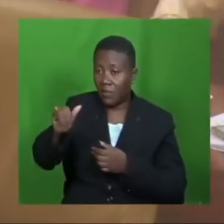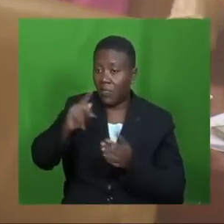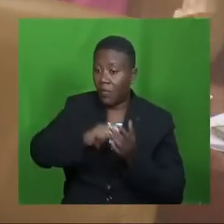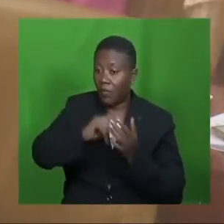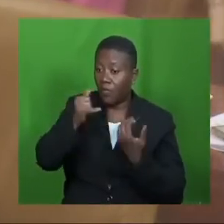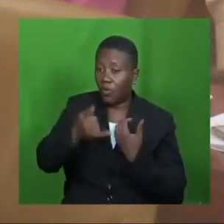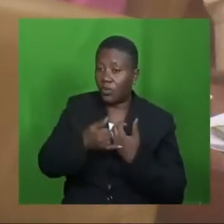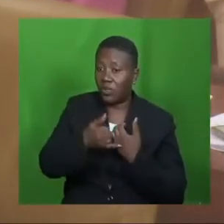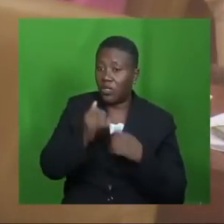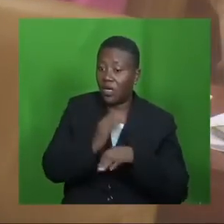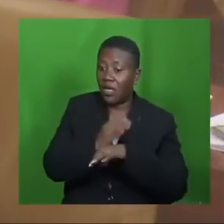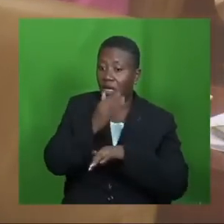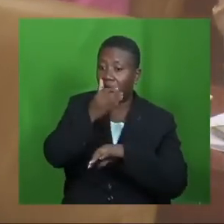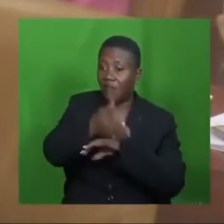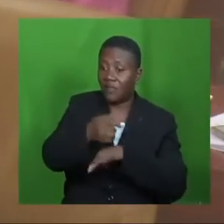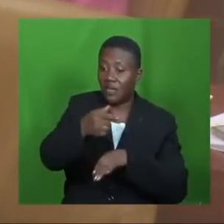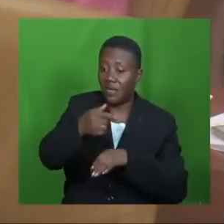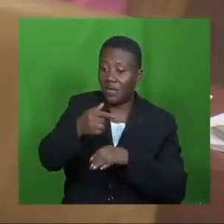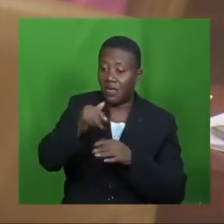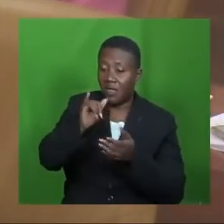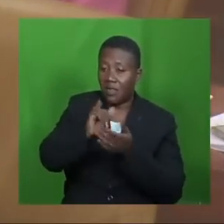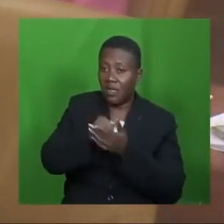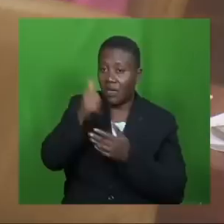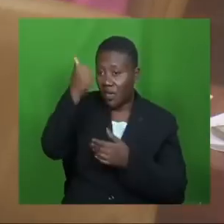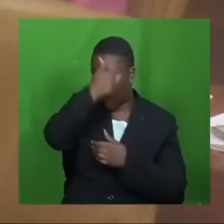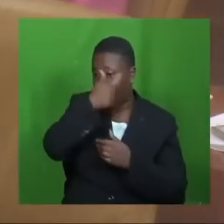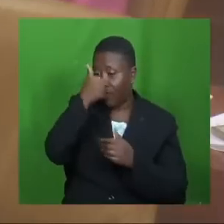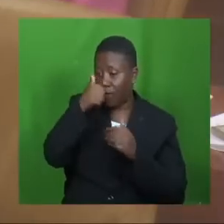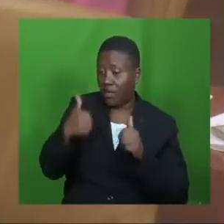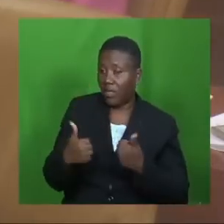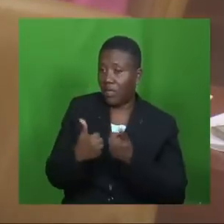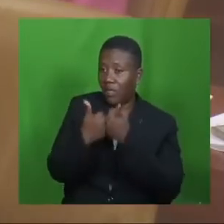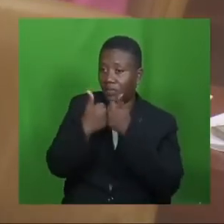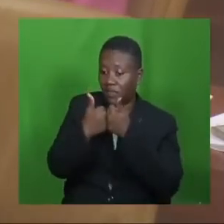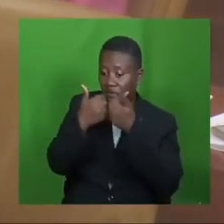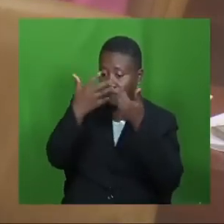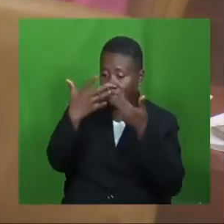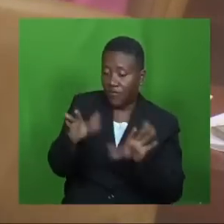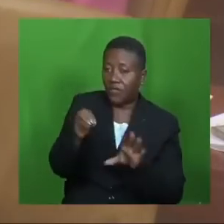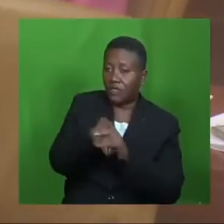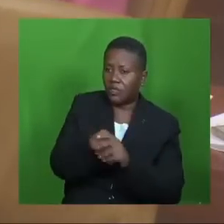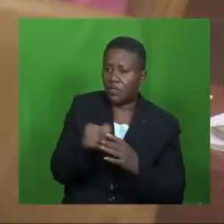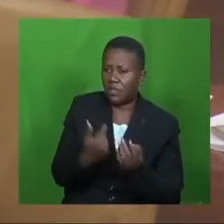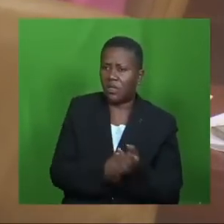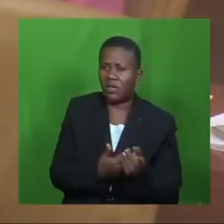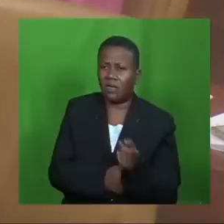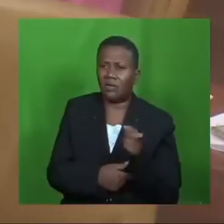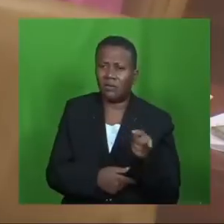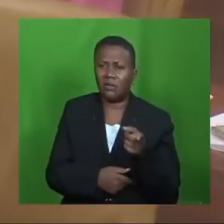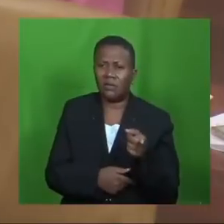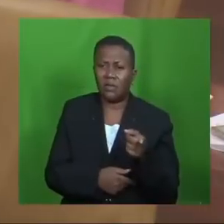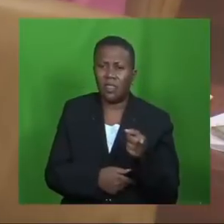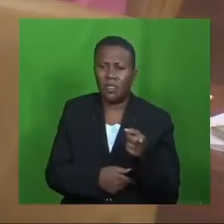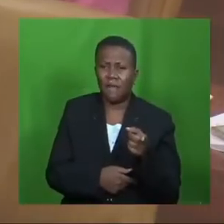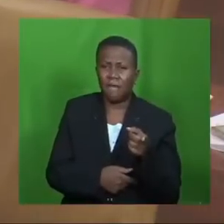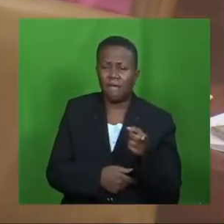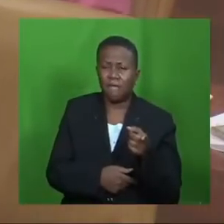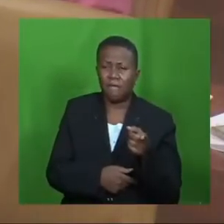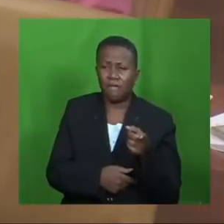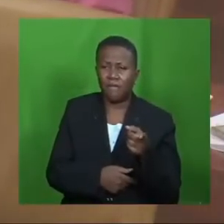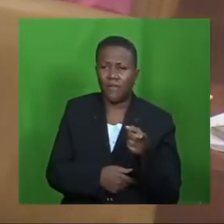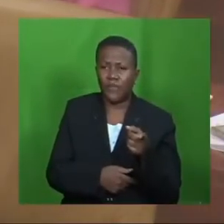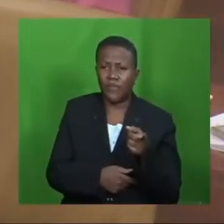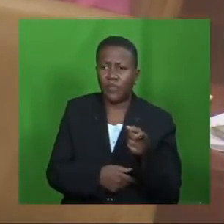event. That's the first time Ghana is hosting such an event. And if that is done and we do very well in